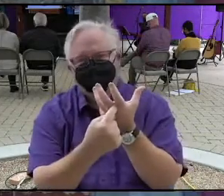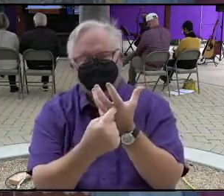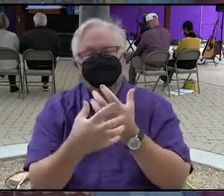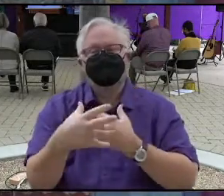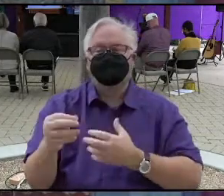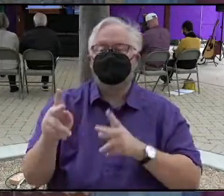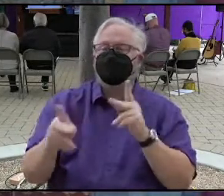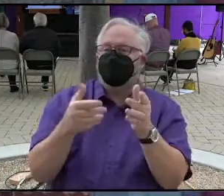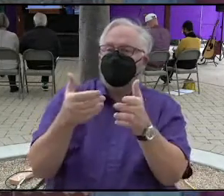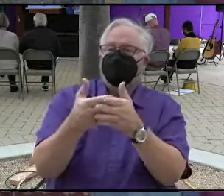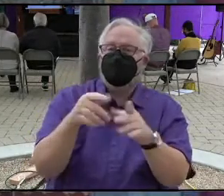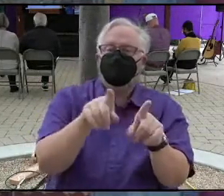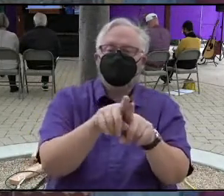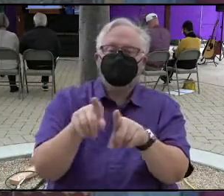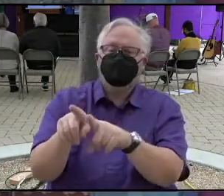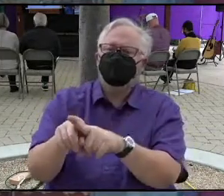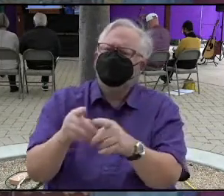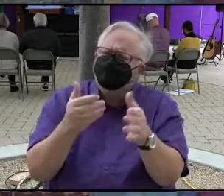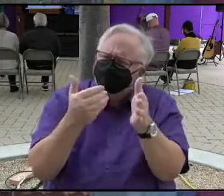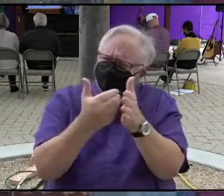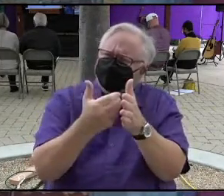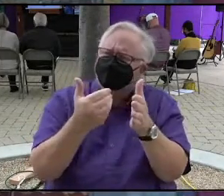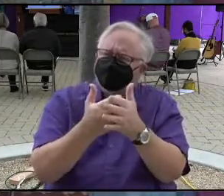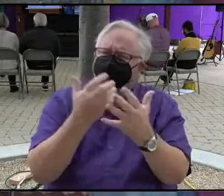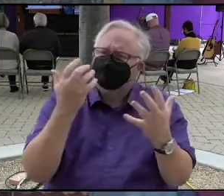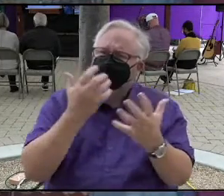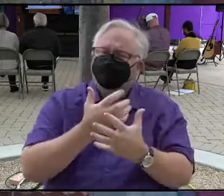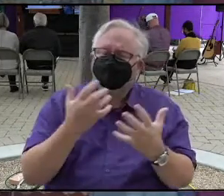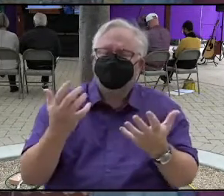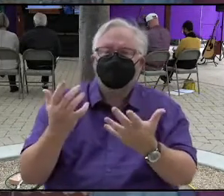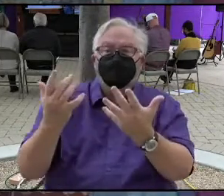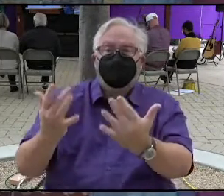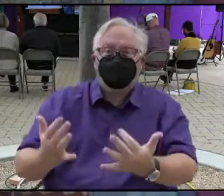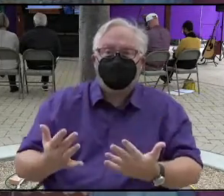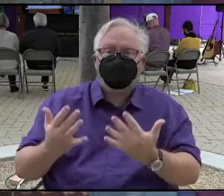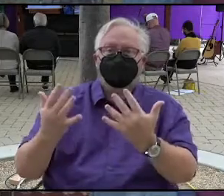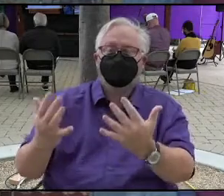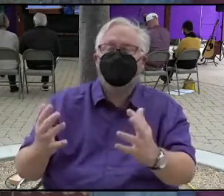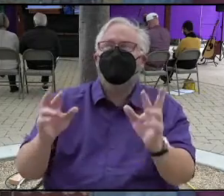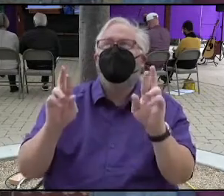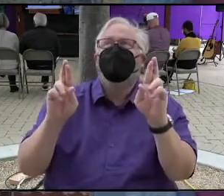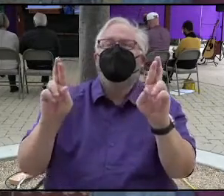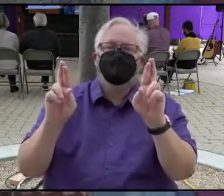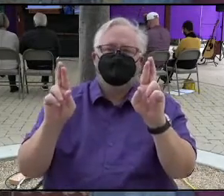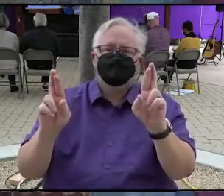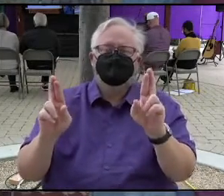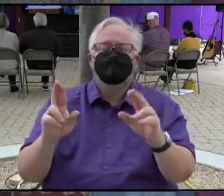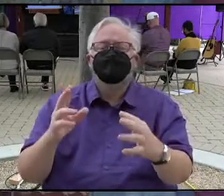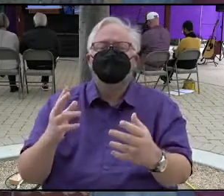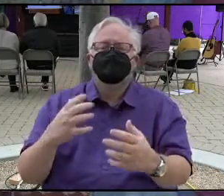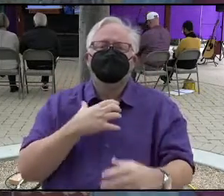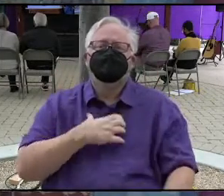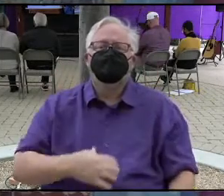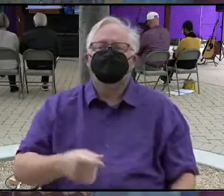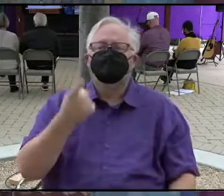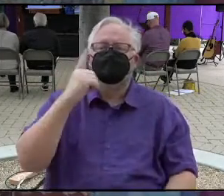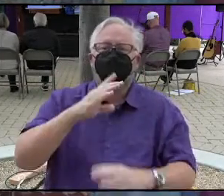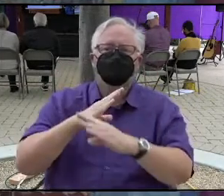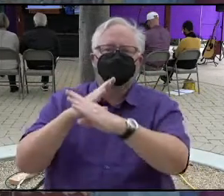are close, oh so close, waiting, hoping, longing for